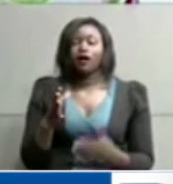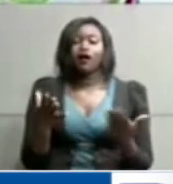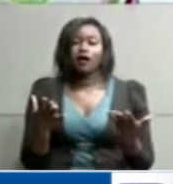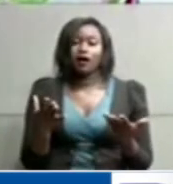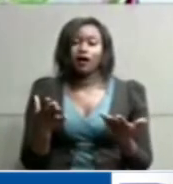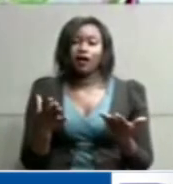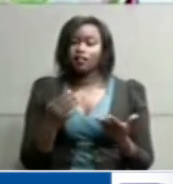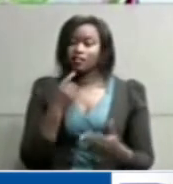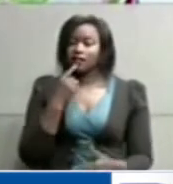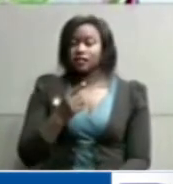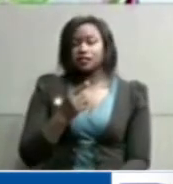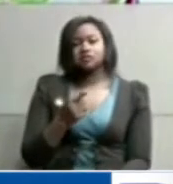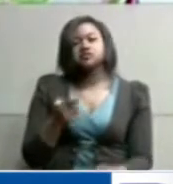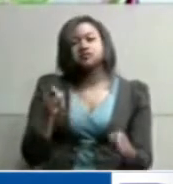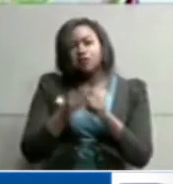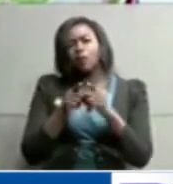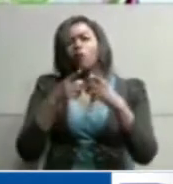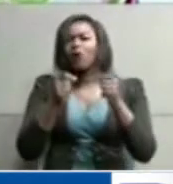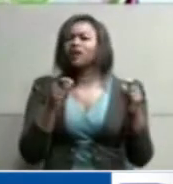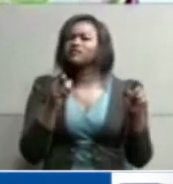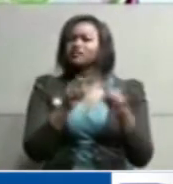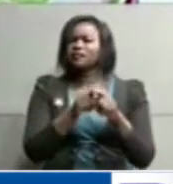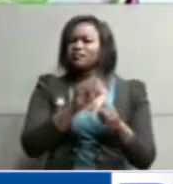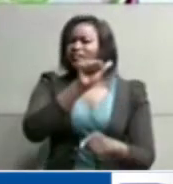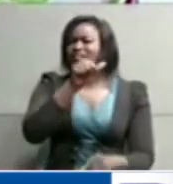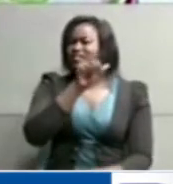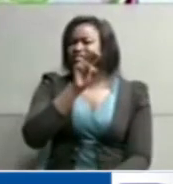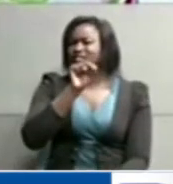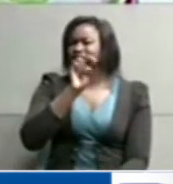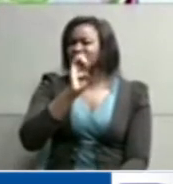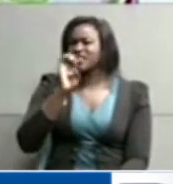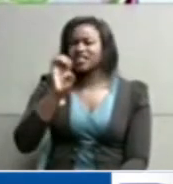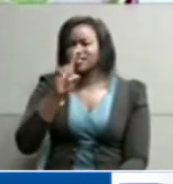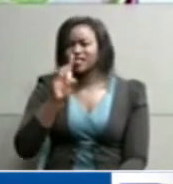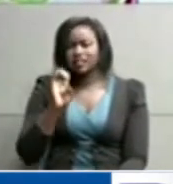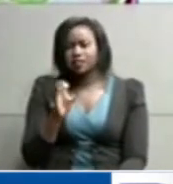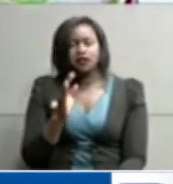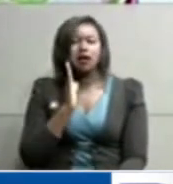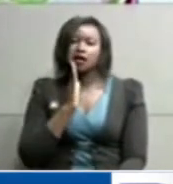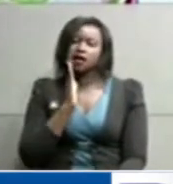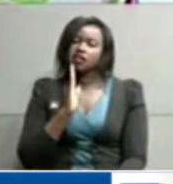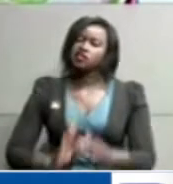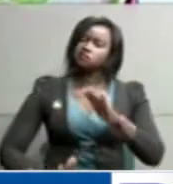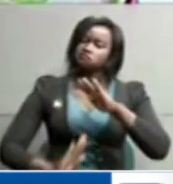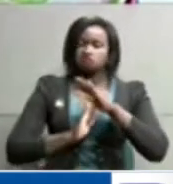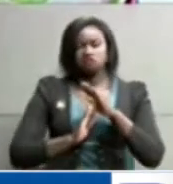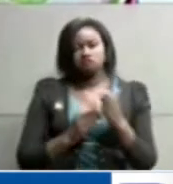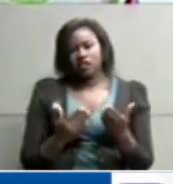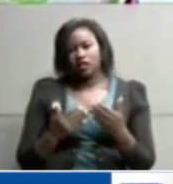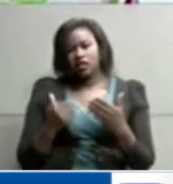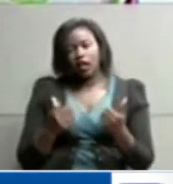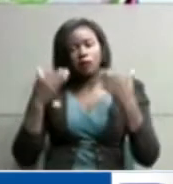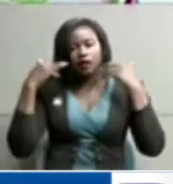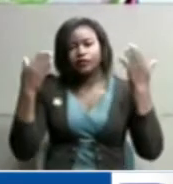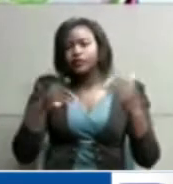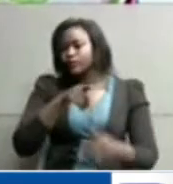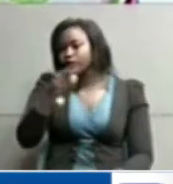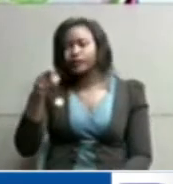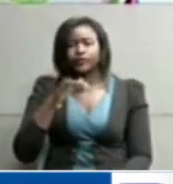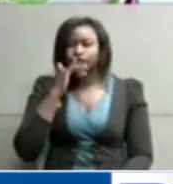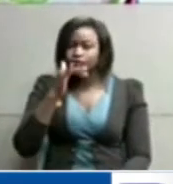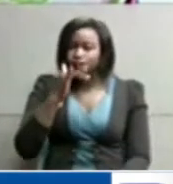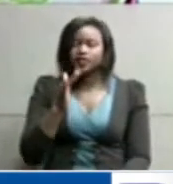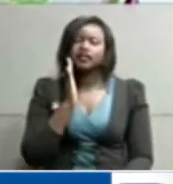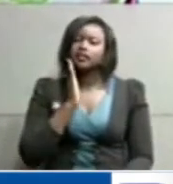They call that sneezing also. So please, I think because you are English people, you are English speakers, you